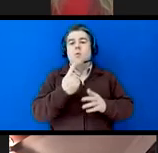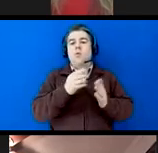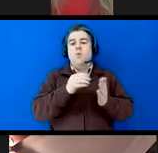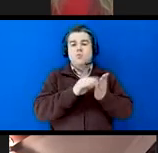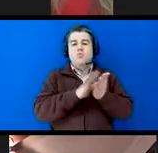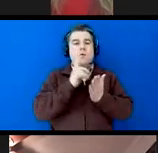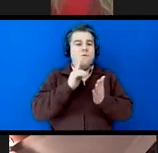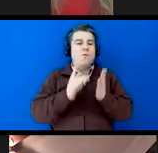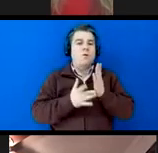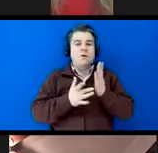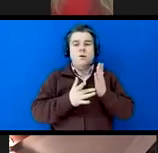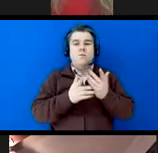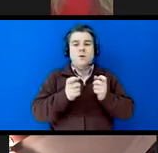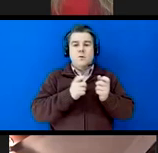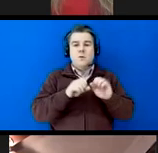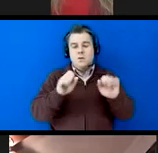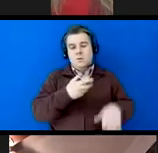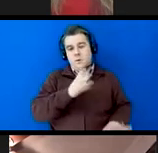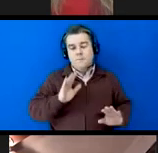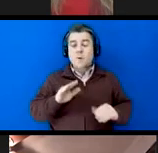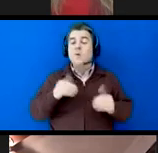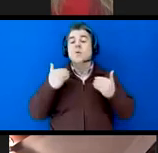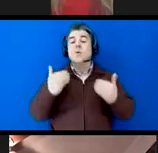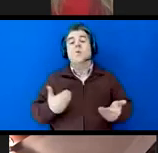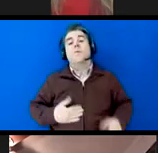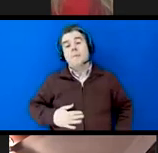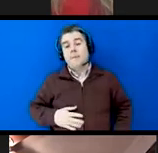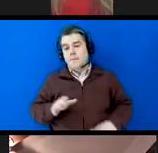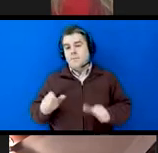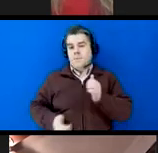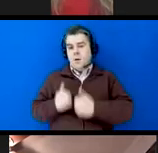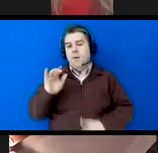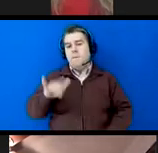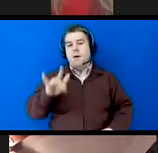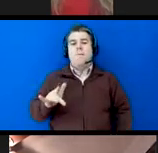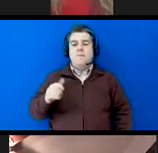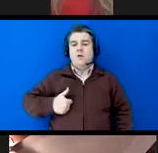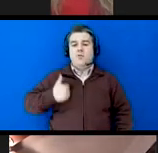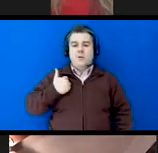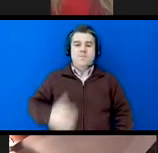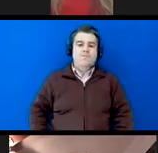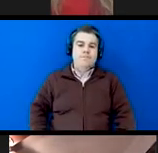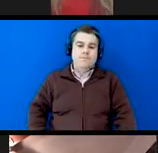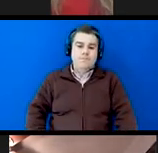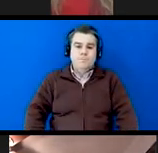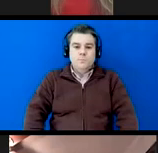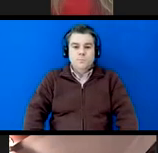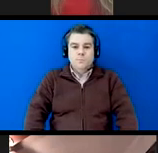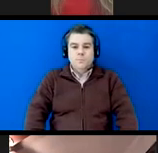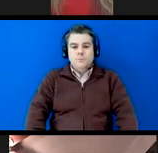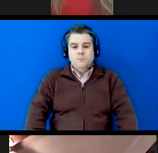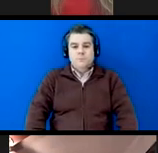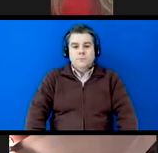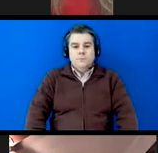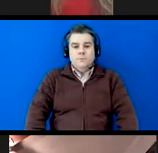management system right here. So let's go ahead and do what most of you are going to do and select from the address book. So to show the demonstration, I'm going to